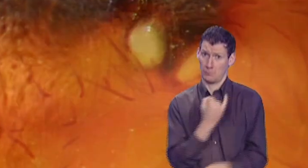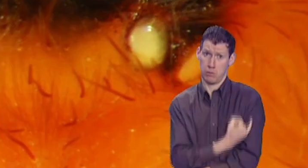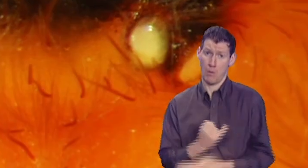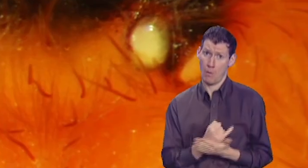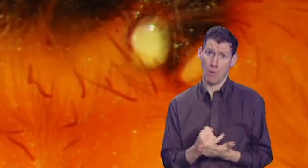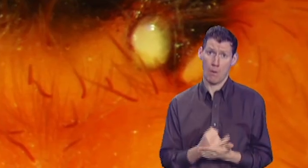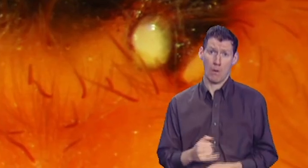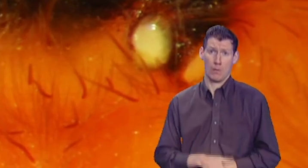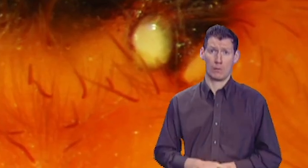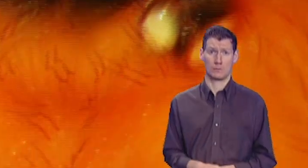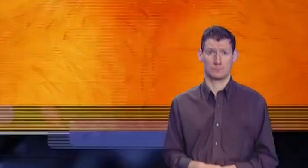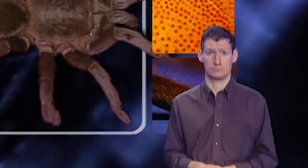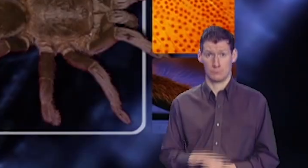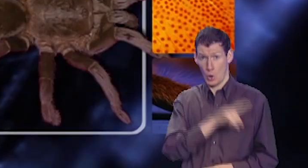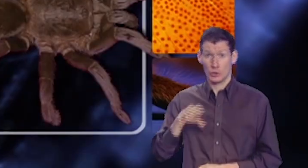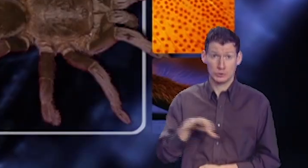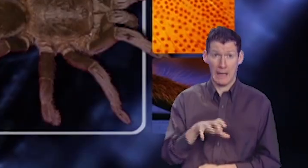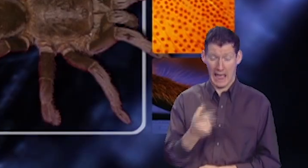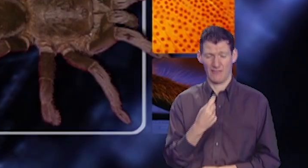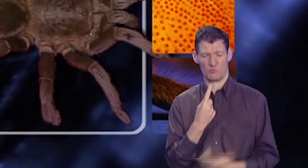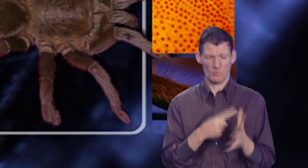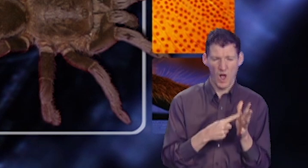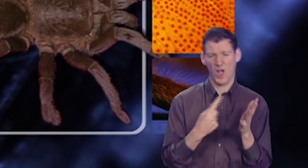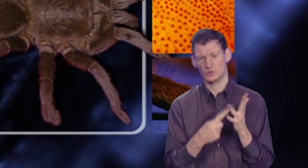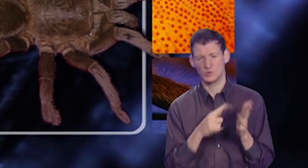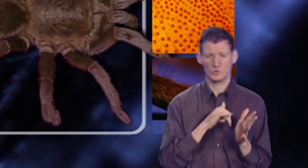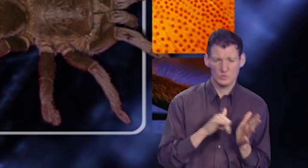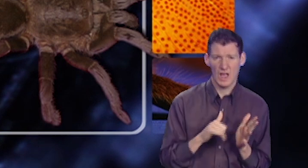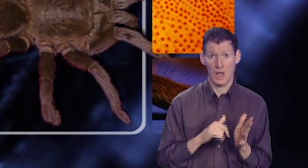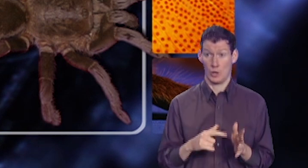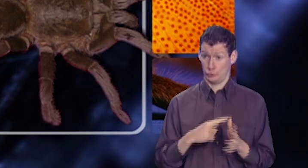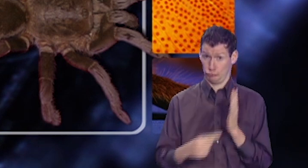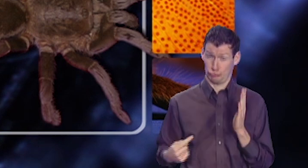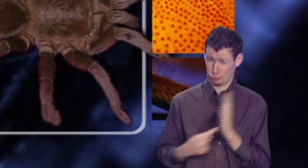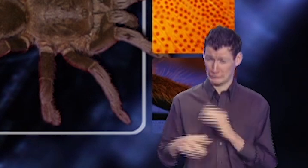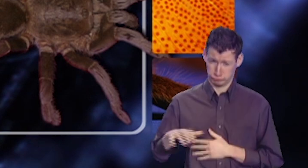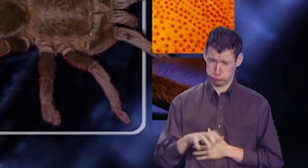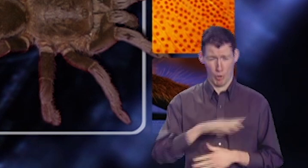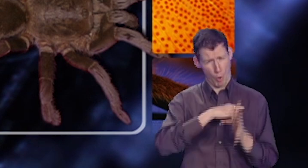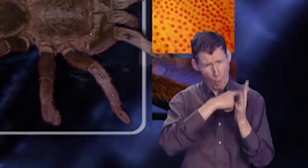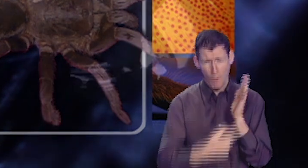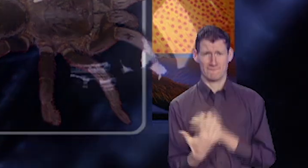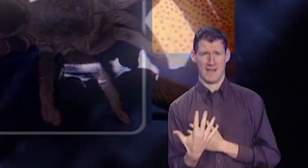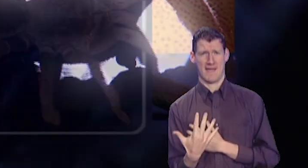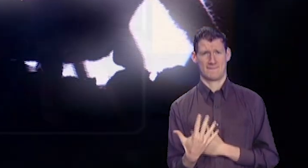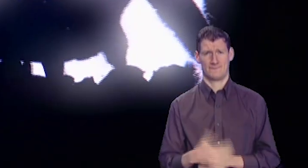blind. While other spiders might own one or two of these, only tarantulas have all